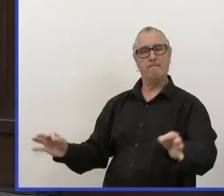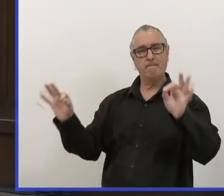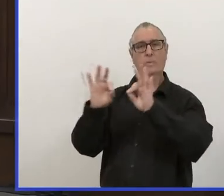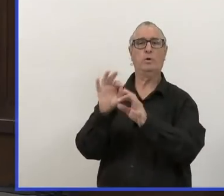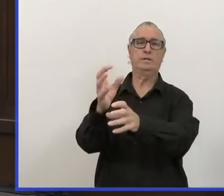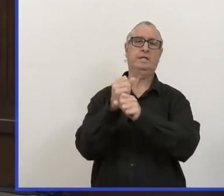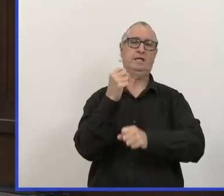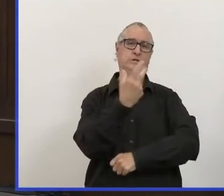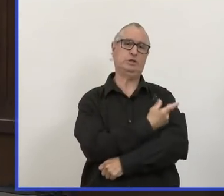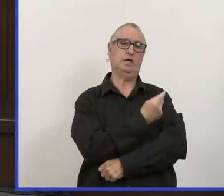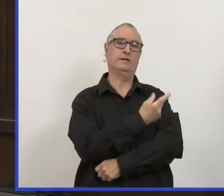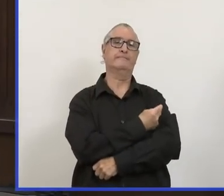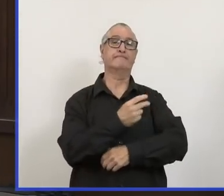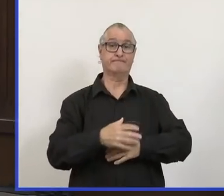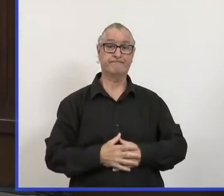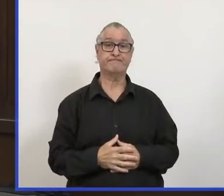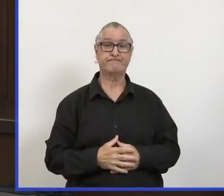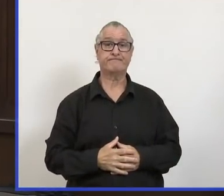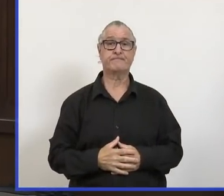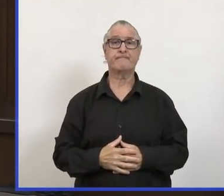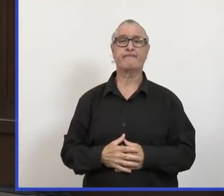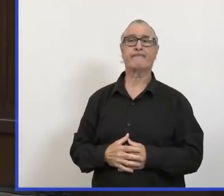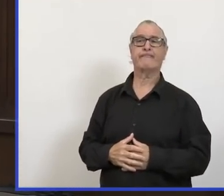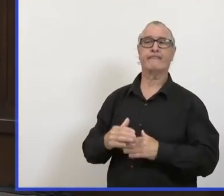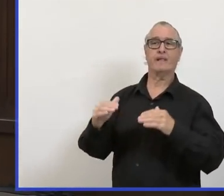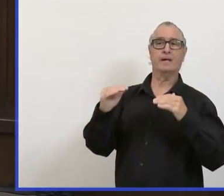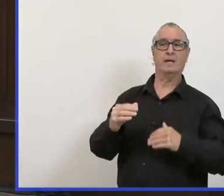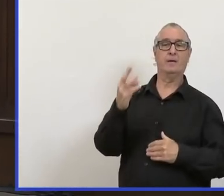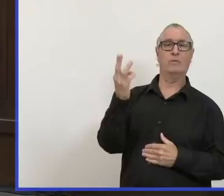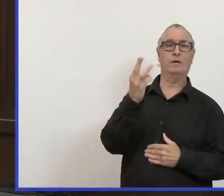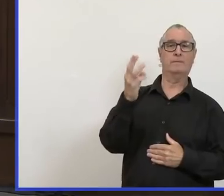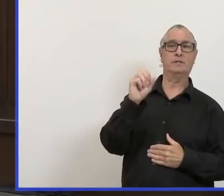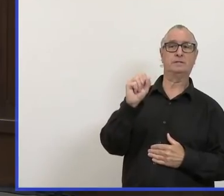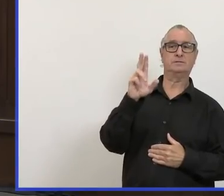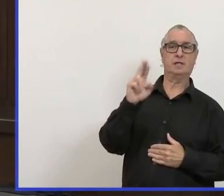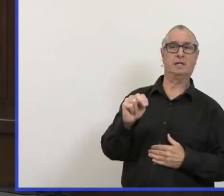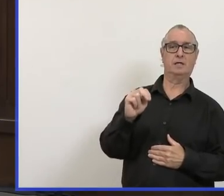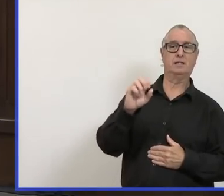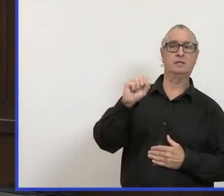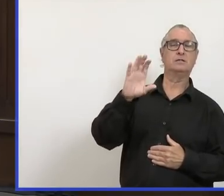From the Winnipeg Sun, Scott.